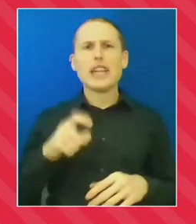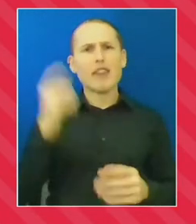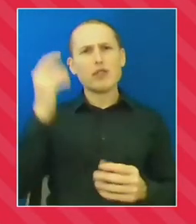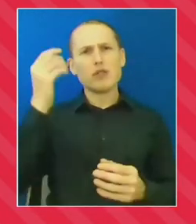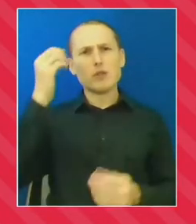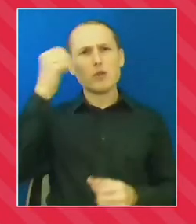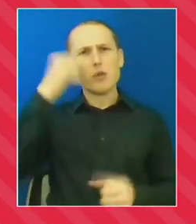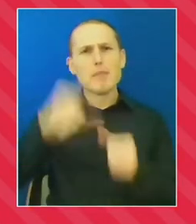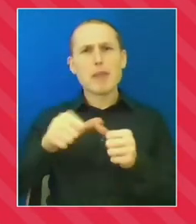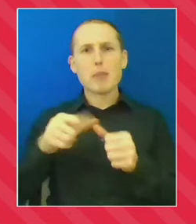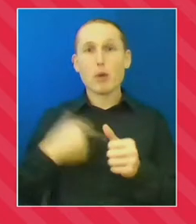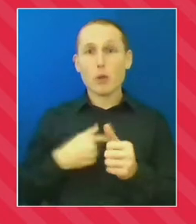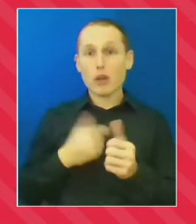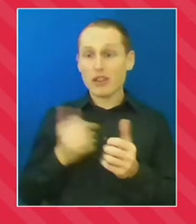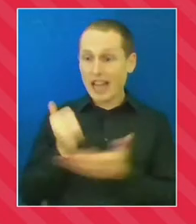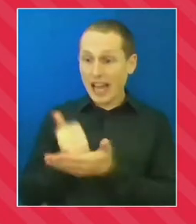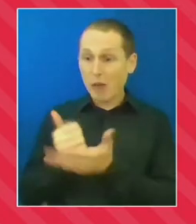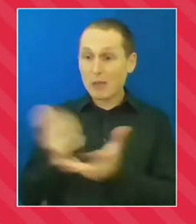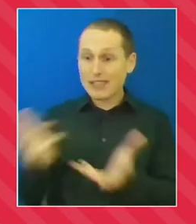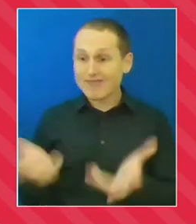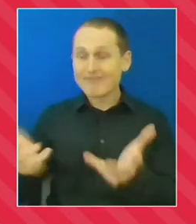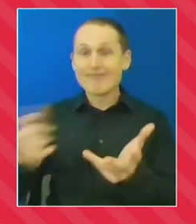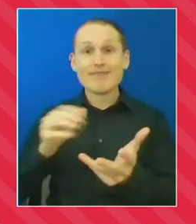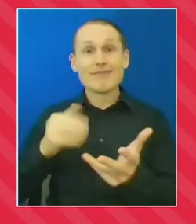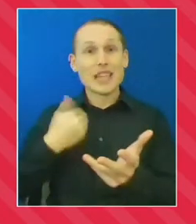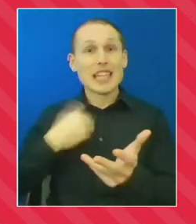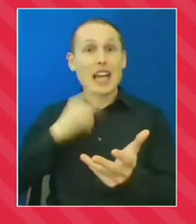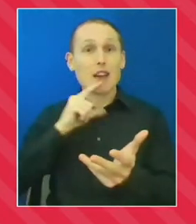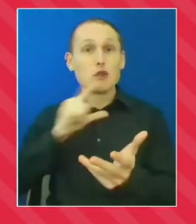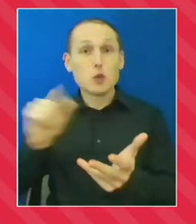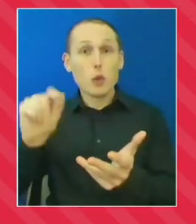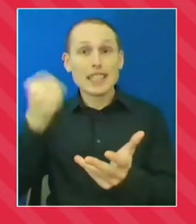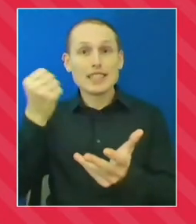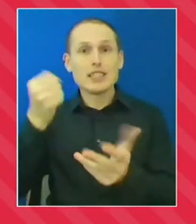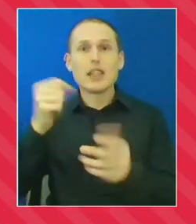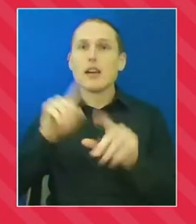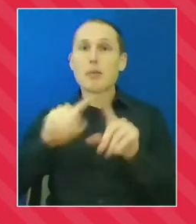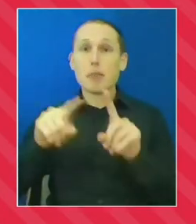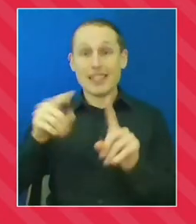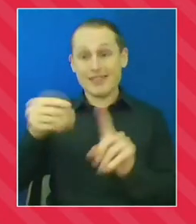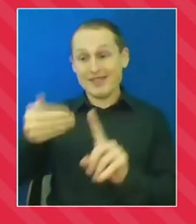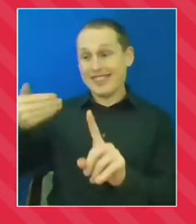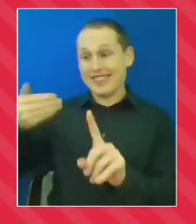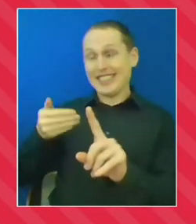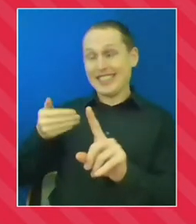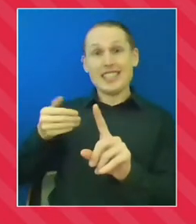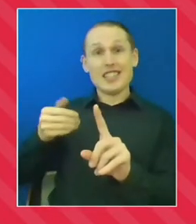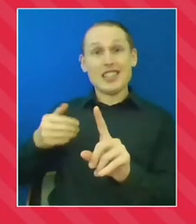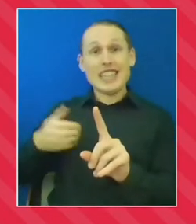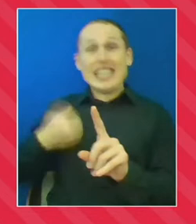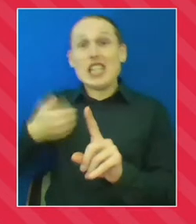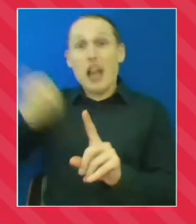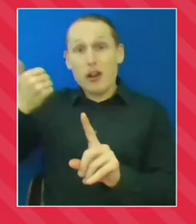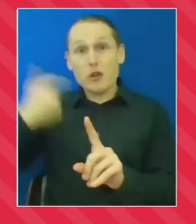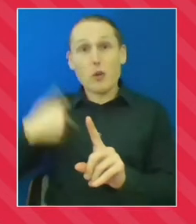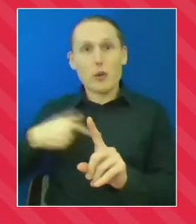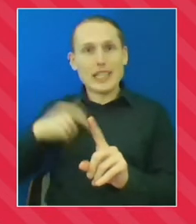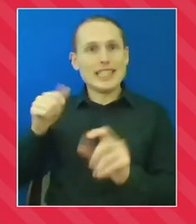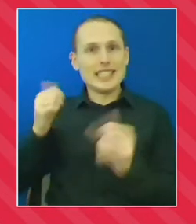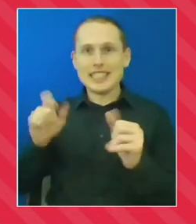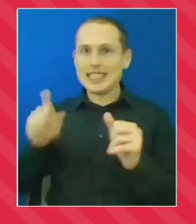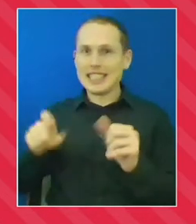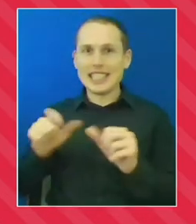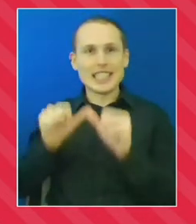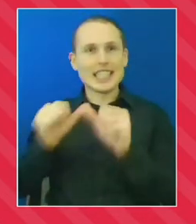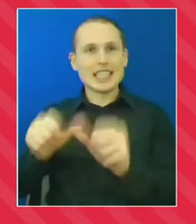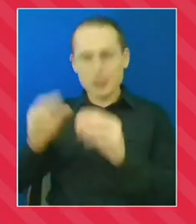to keep educating the young. Yep. You know, we have to keep reaching back, because that's when young